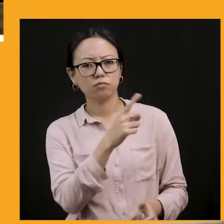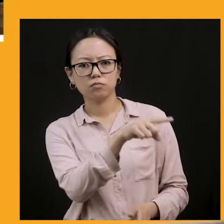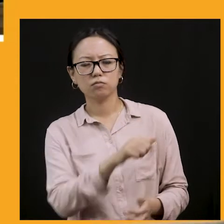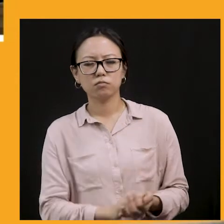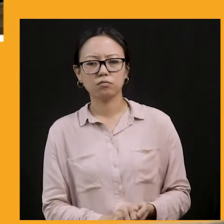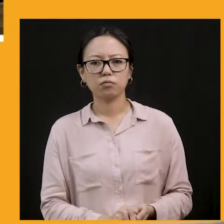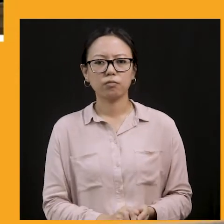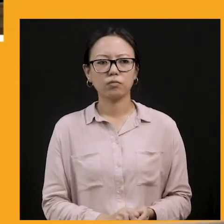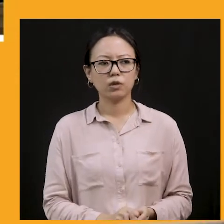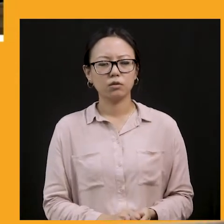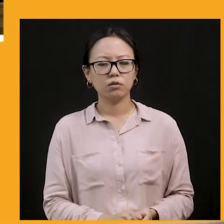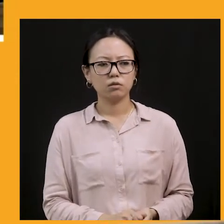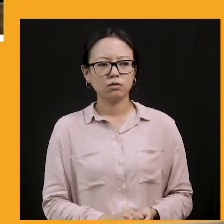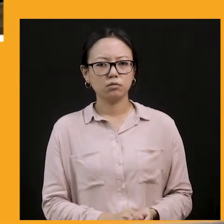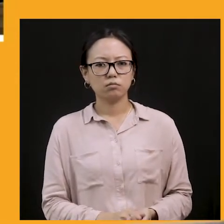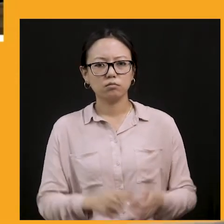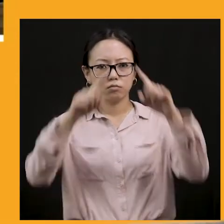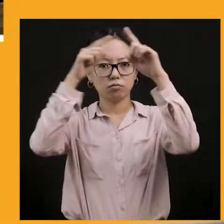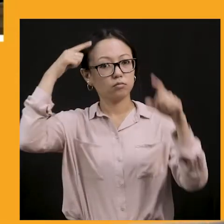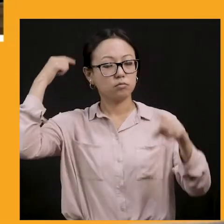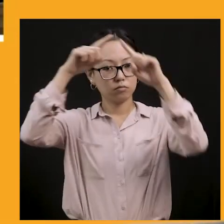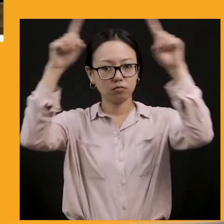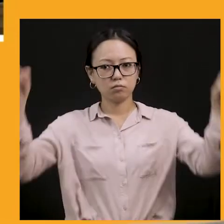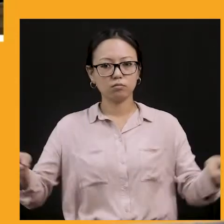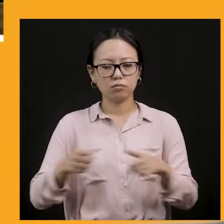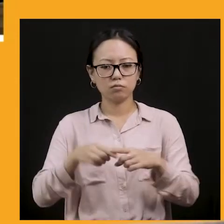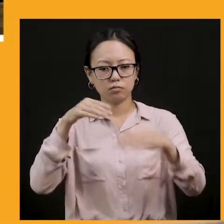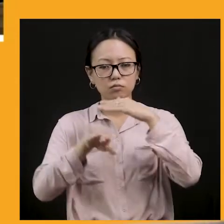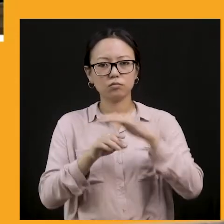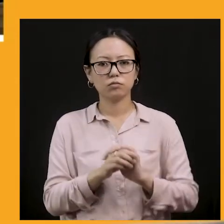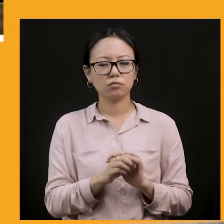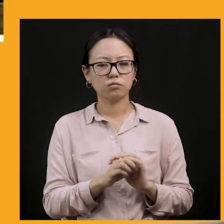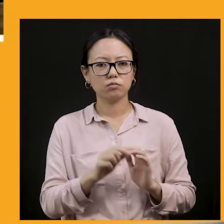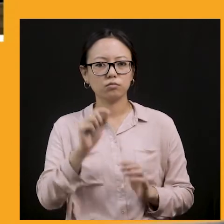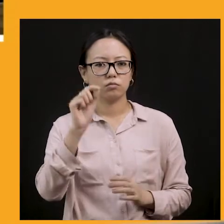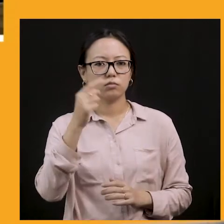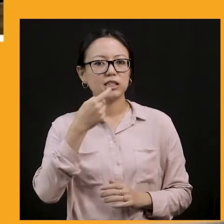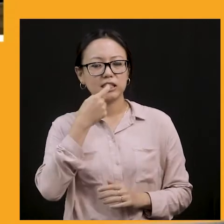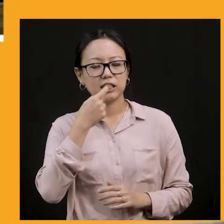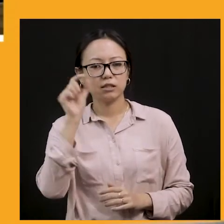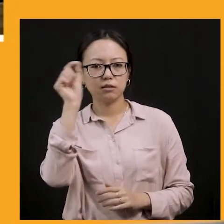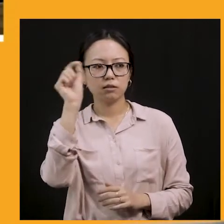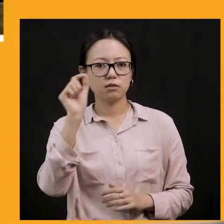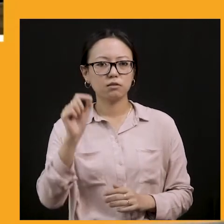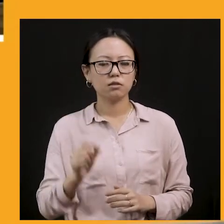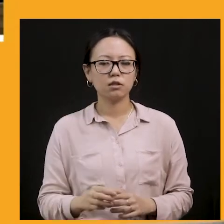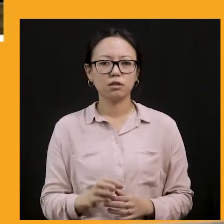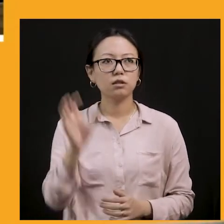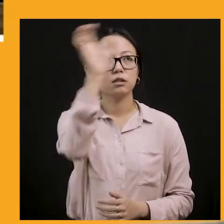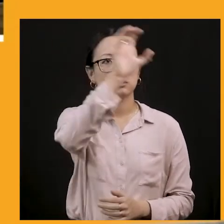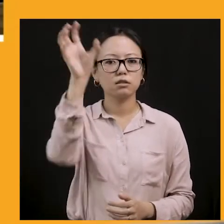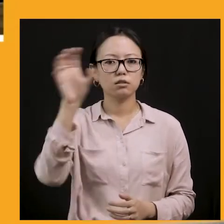duster. And also we can see a chalk here. So this is the common thing. This is what